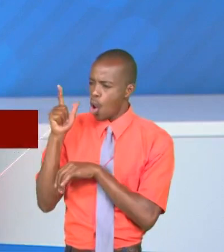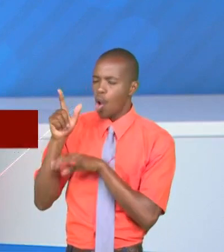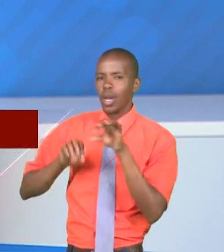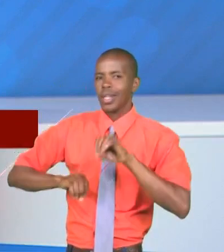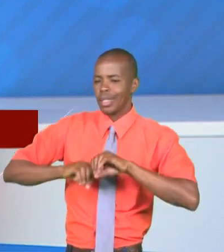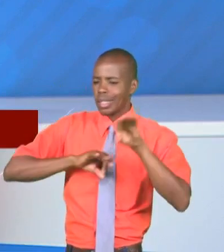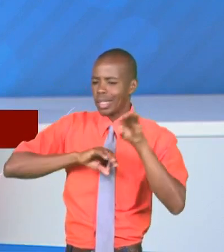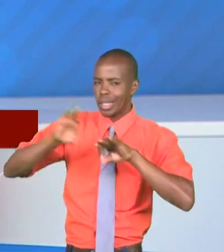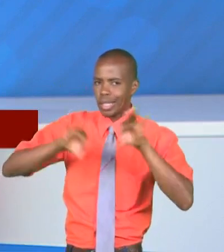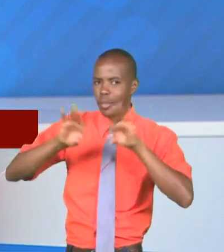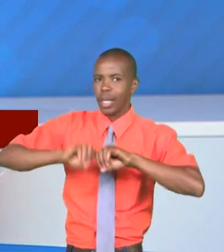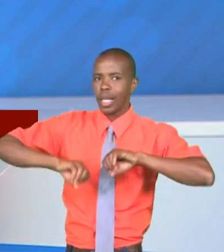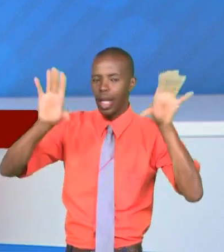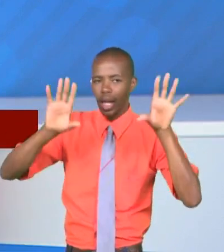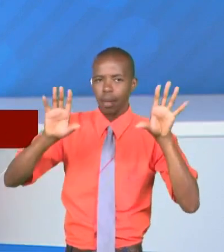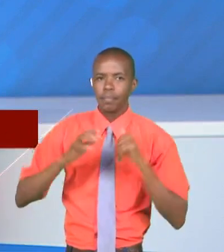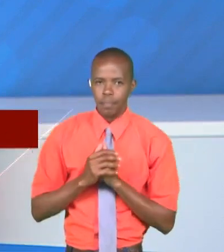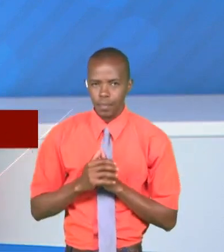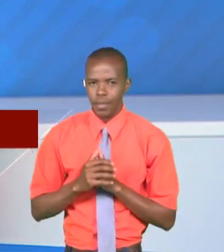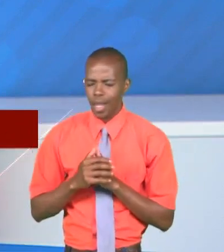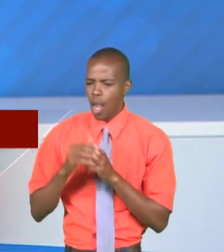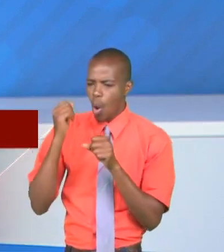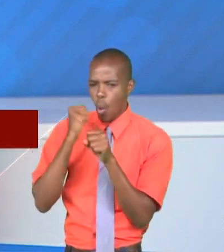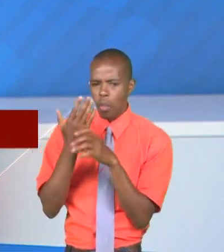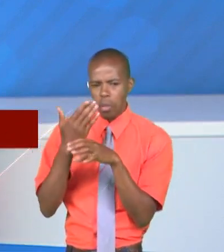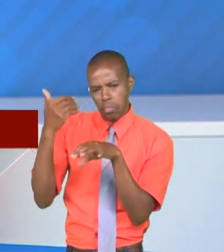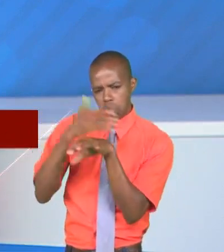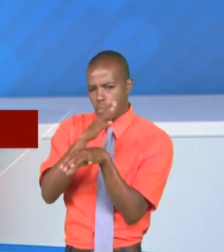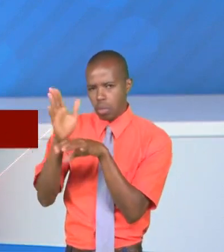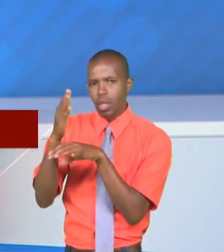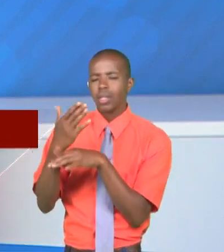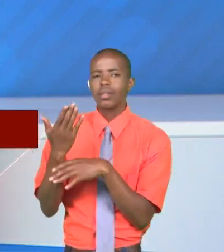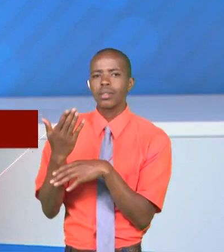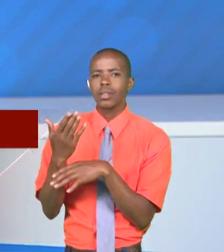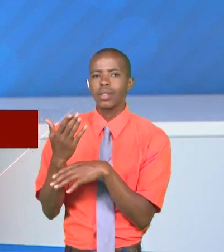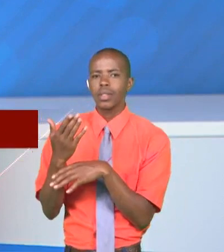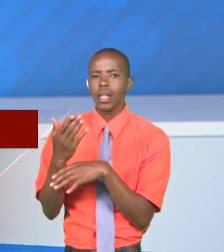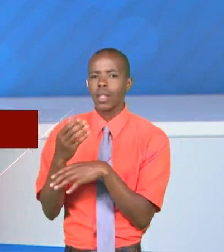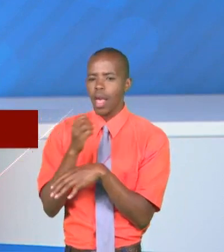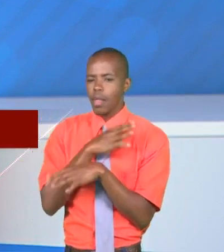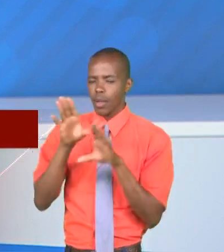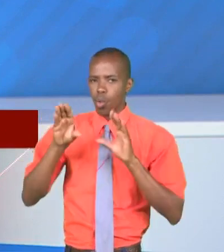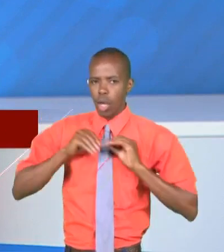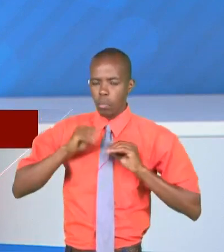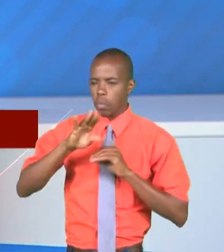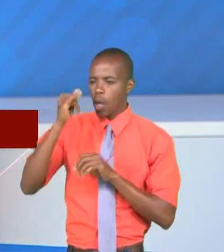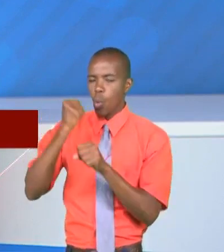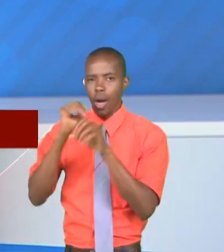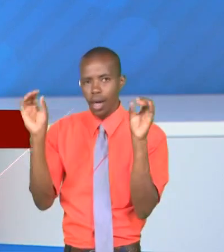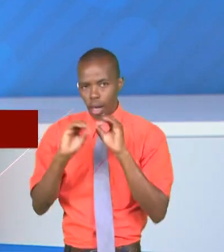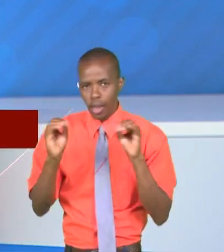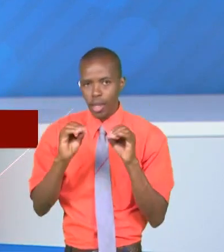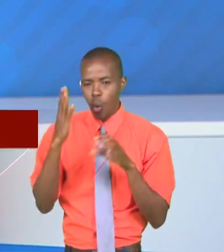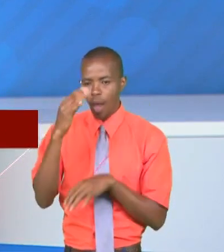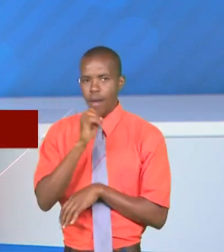So what they want, they are working on tactics whereby, because they don't want to accept that BBI cannot work, because they are